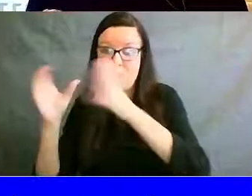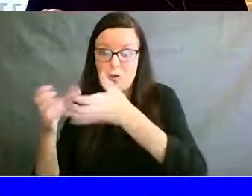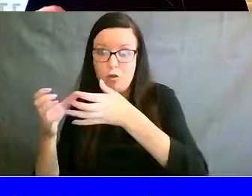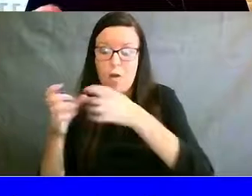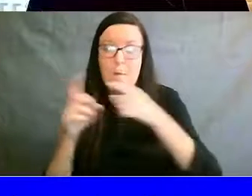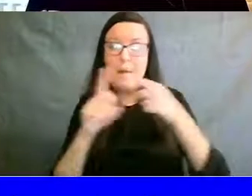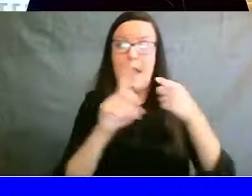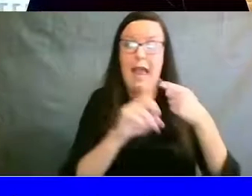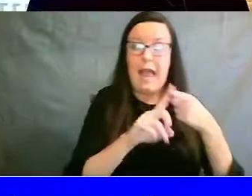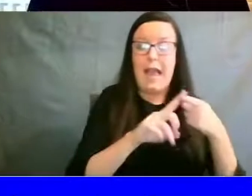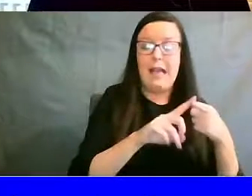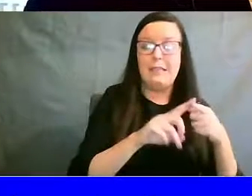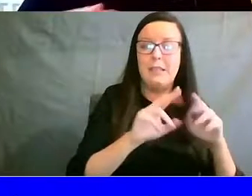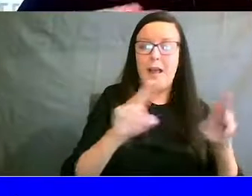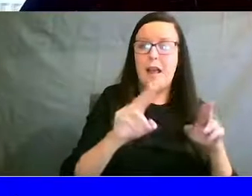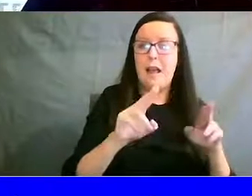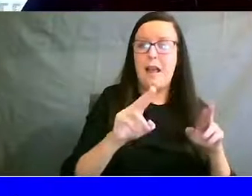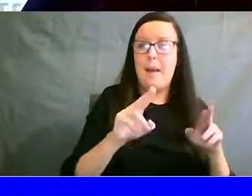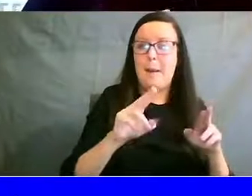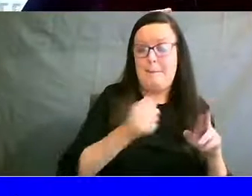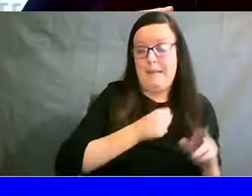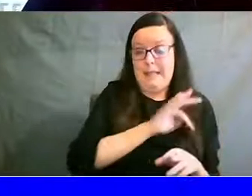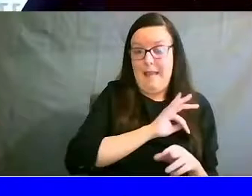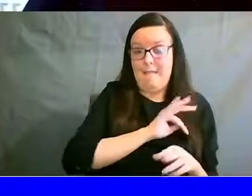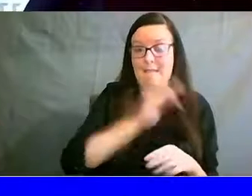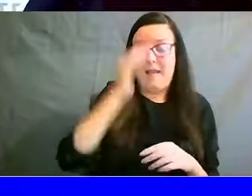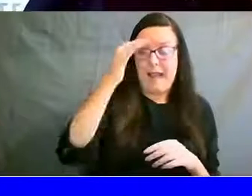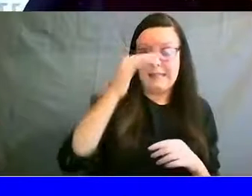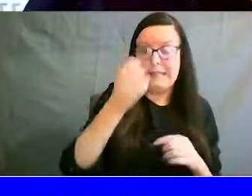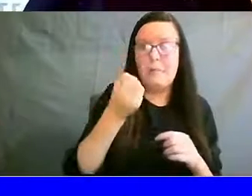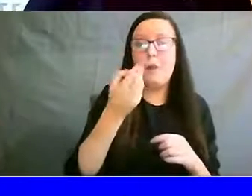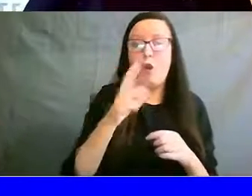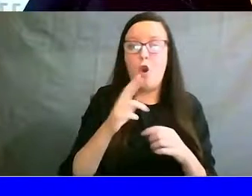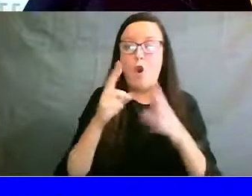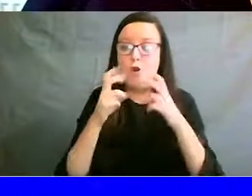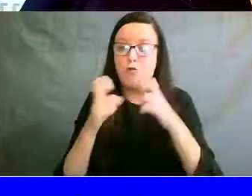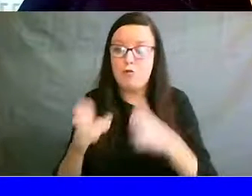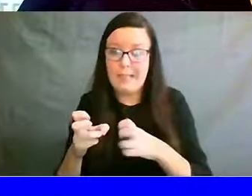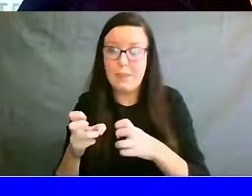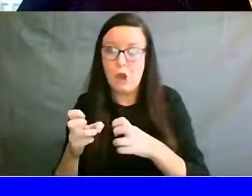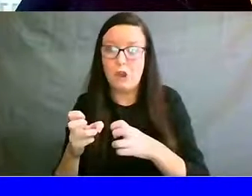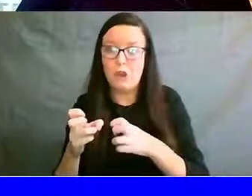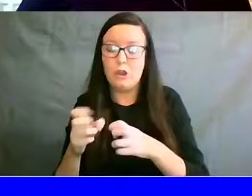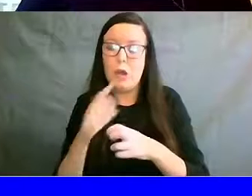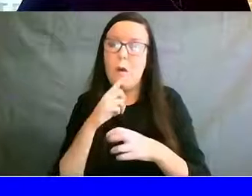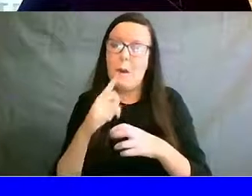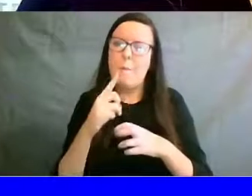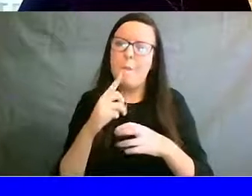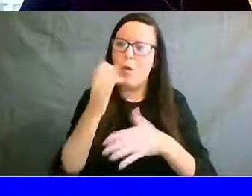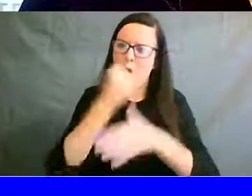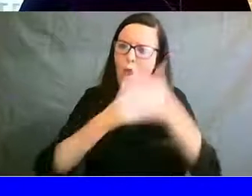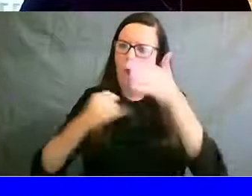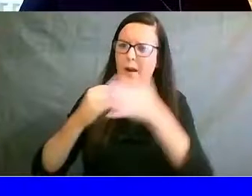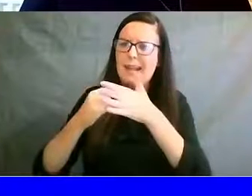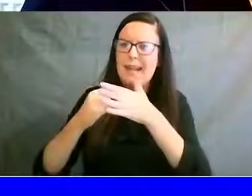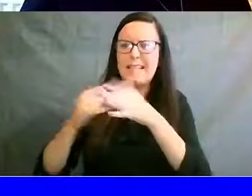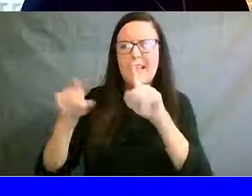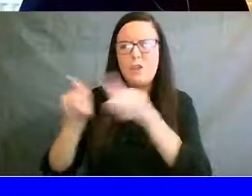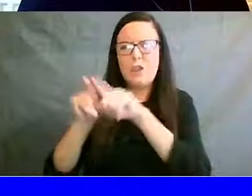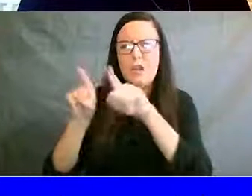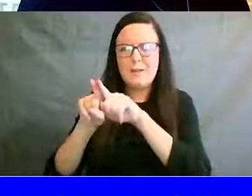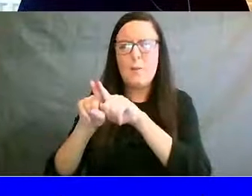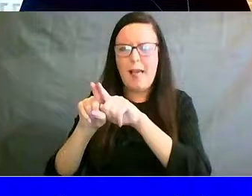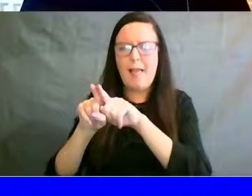an academic or a researcher or the organisation themselves. And that has definitely